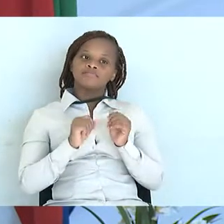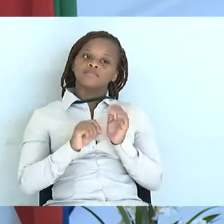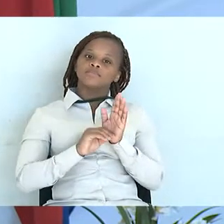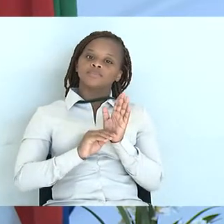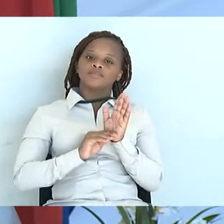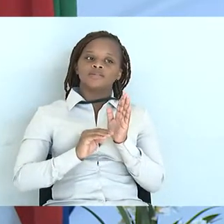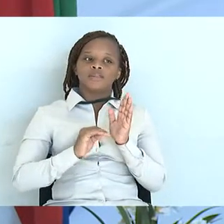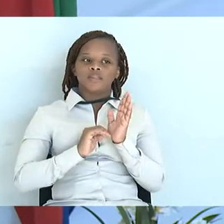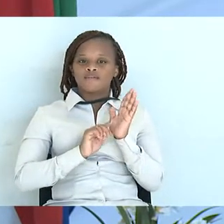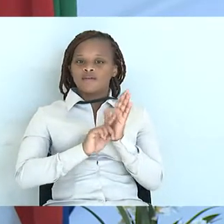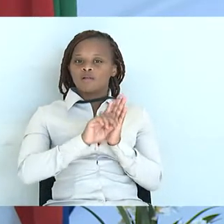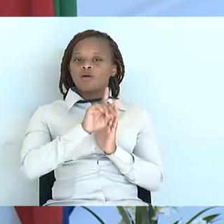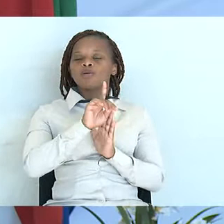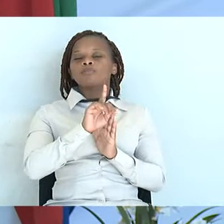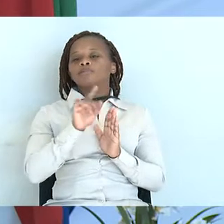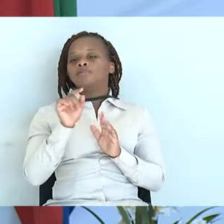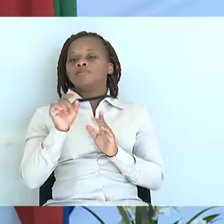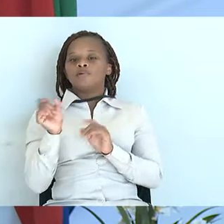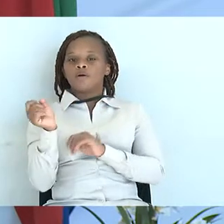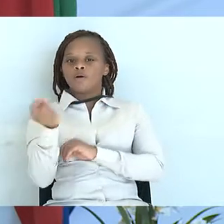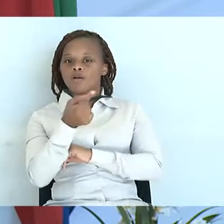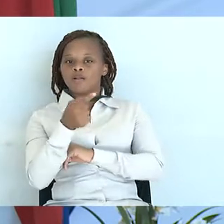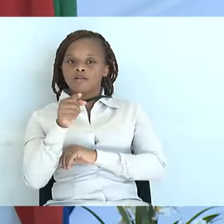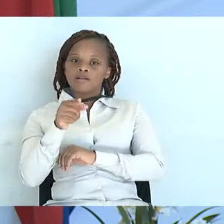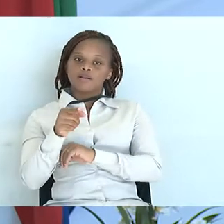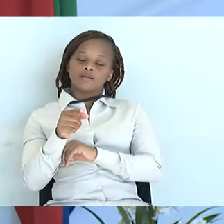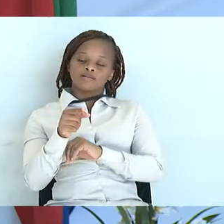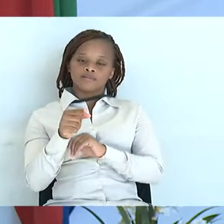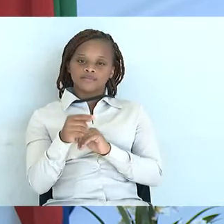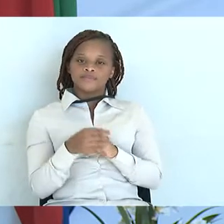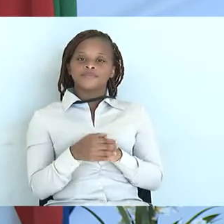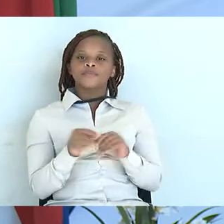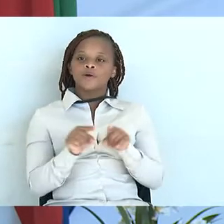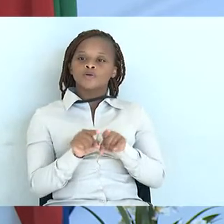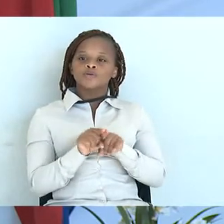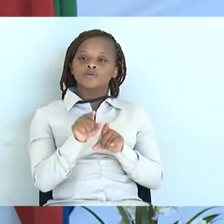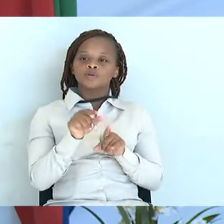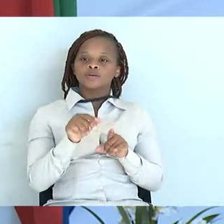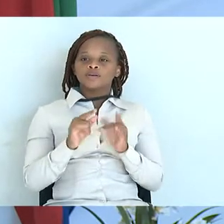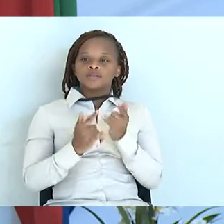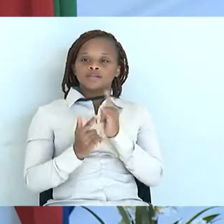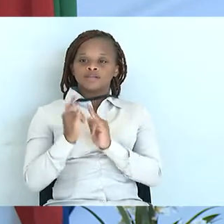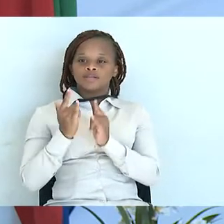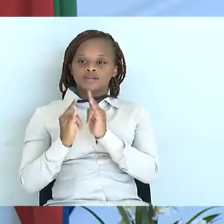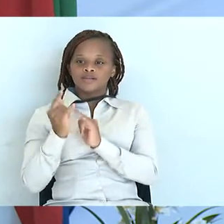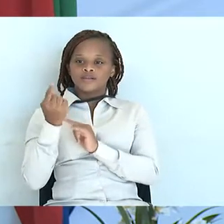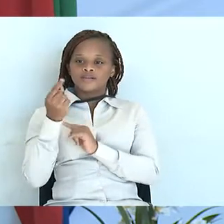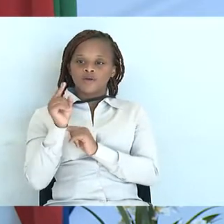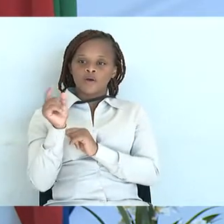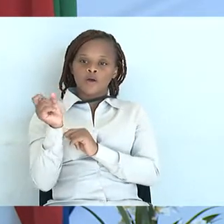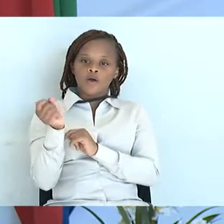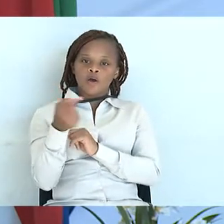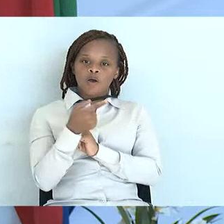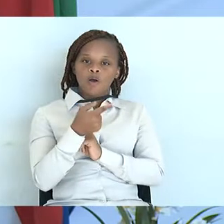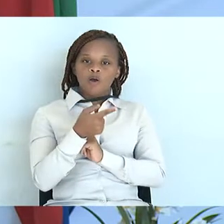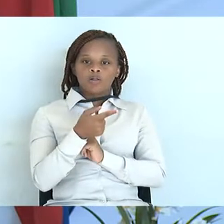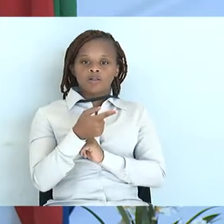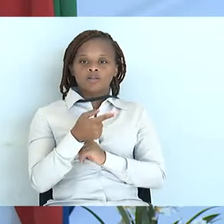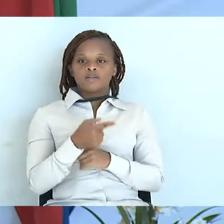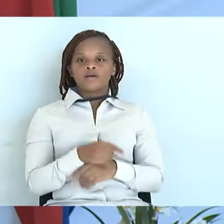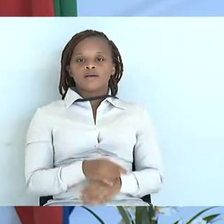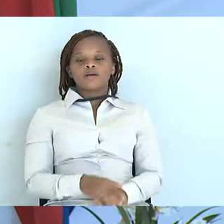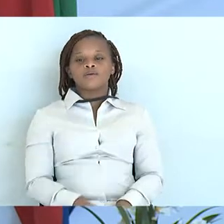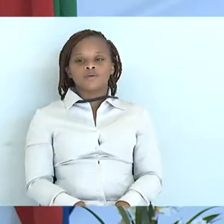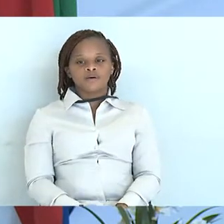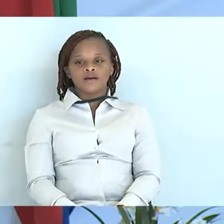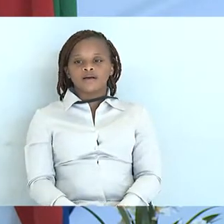this region. And on receipt of all the support letters from the provinces, from the two